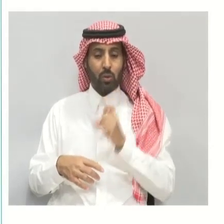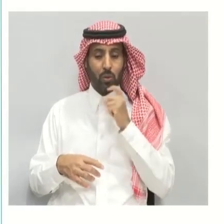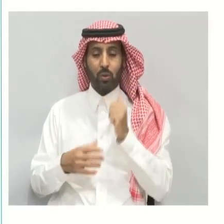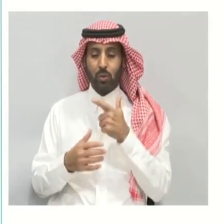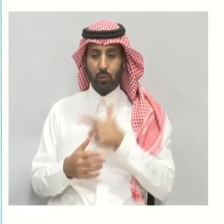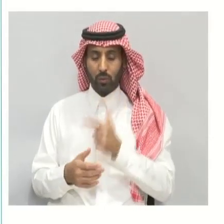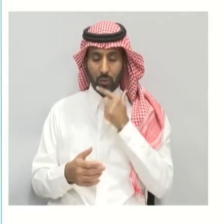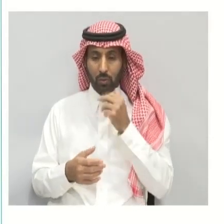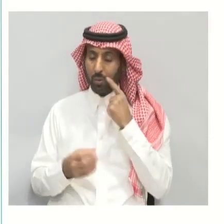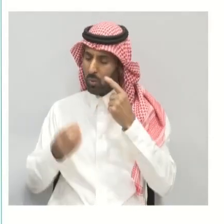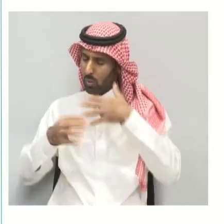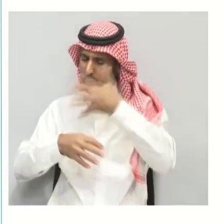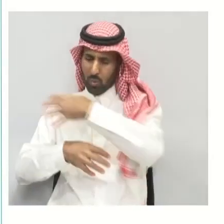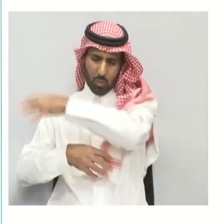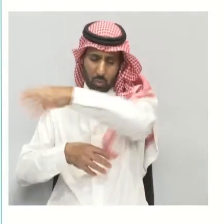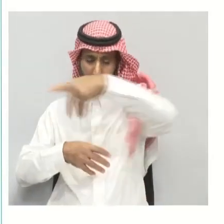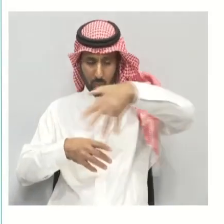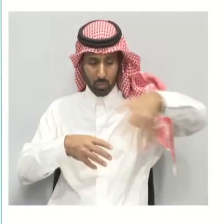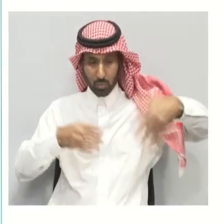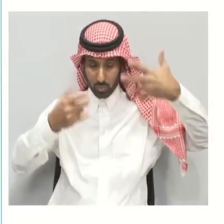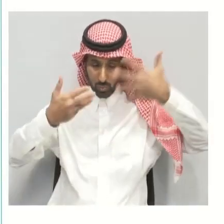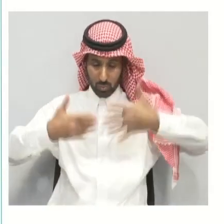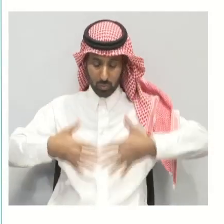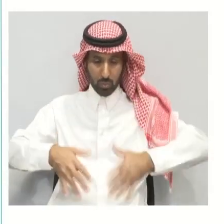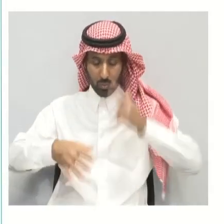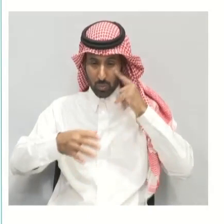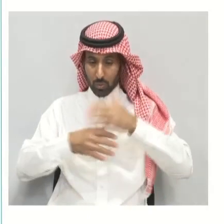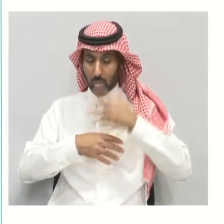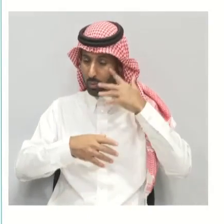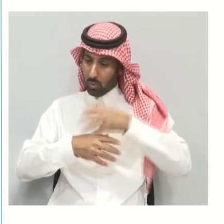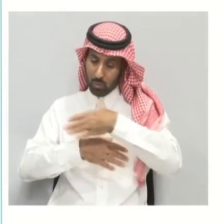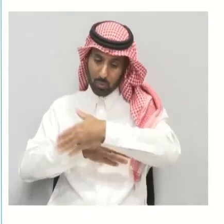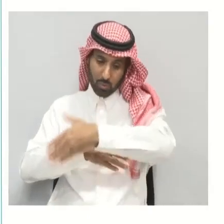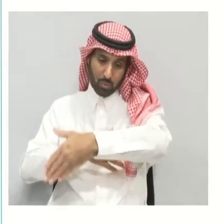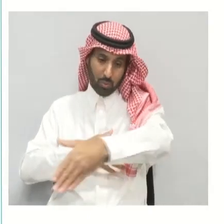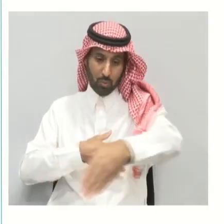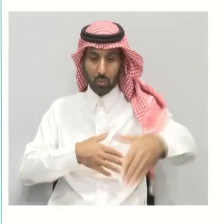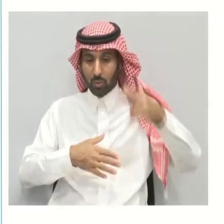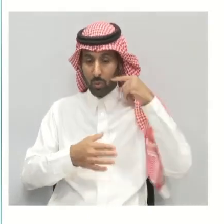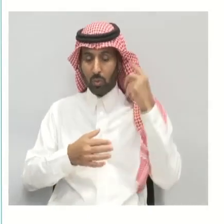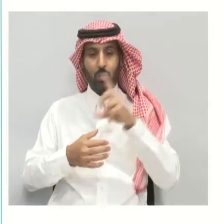275 separate waterfalls. The waterfalls go a distance of